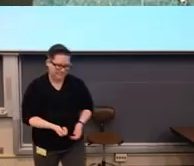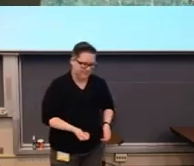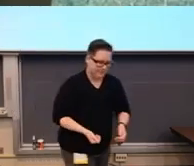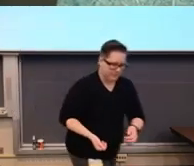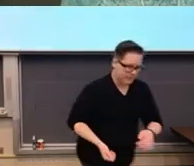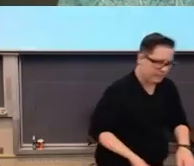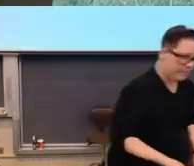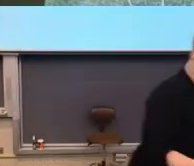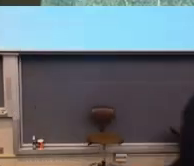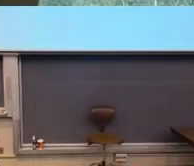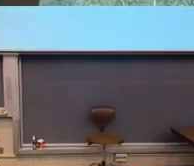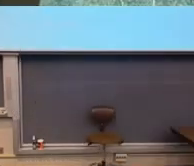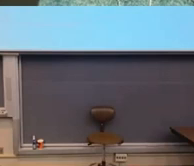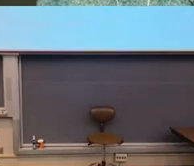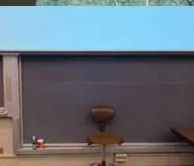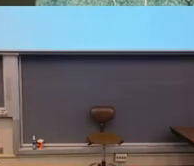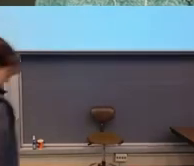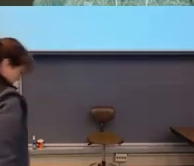So if we look at this